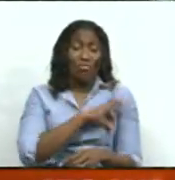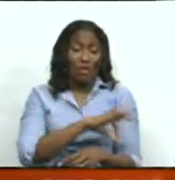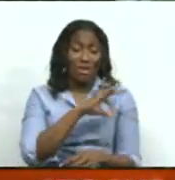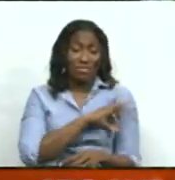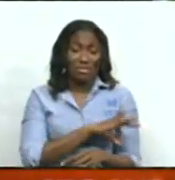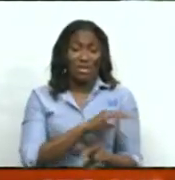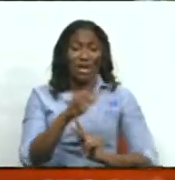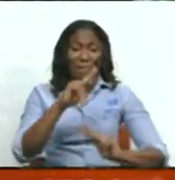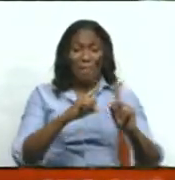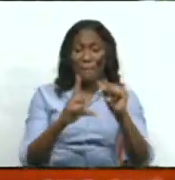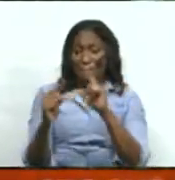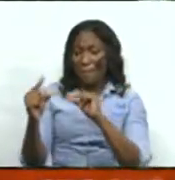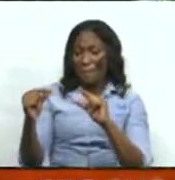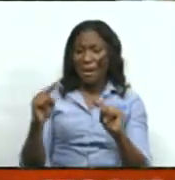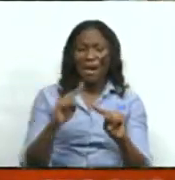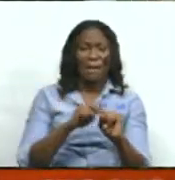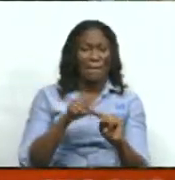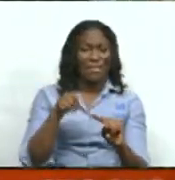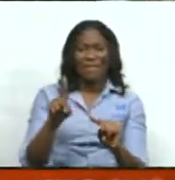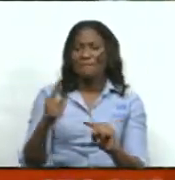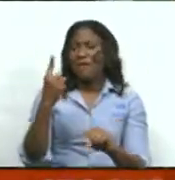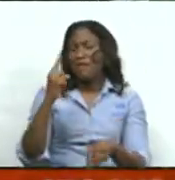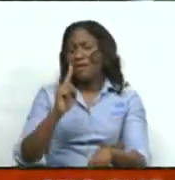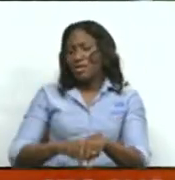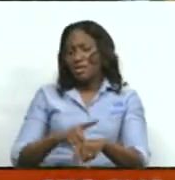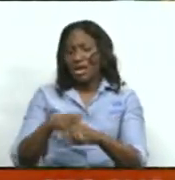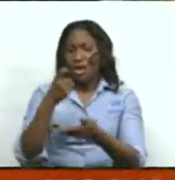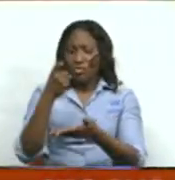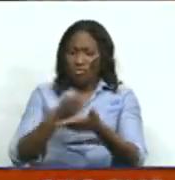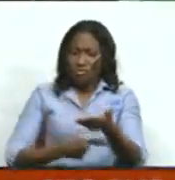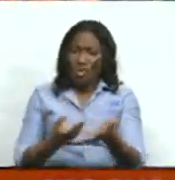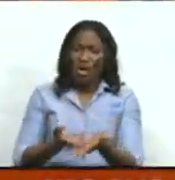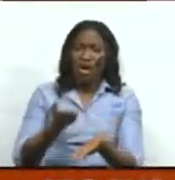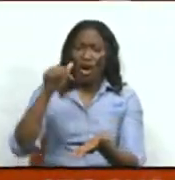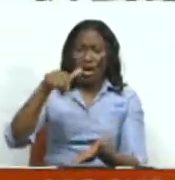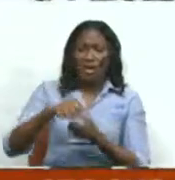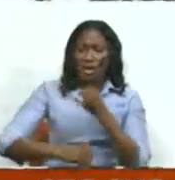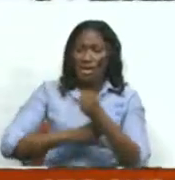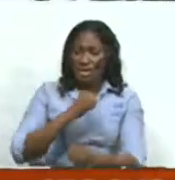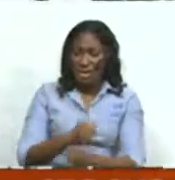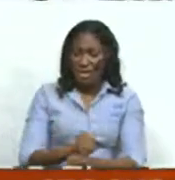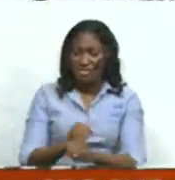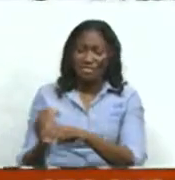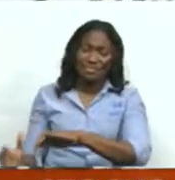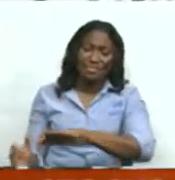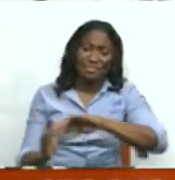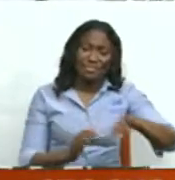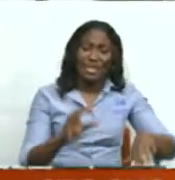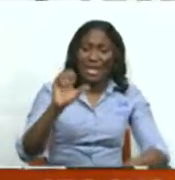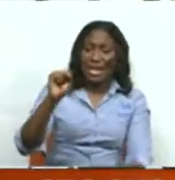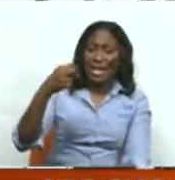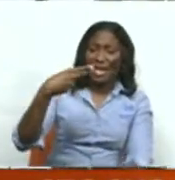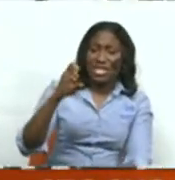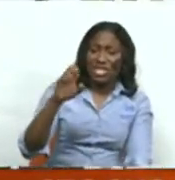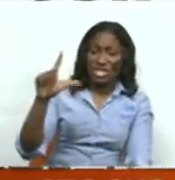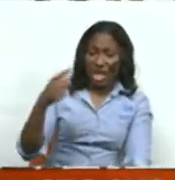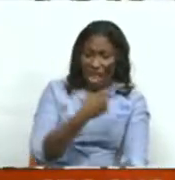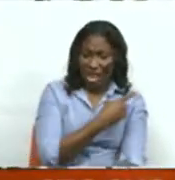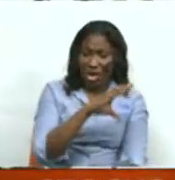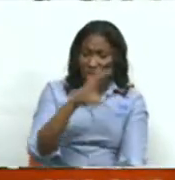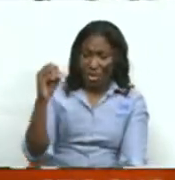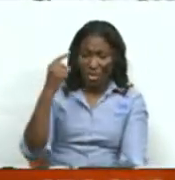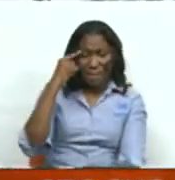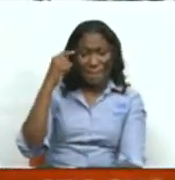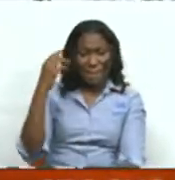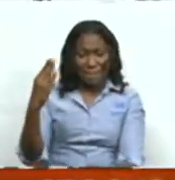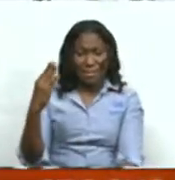rumors, this was the first price increase by the restaurant chain this year. Shell believes that global demand for liquefied